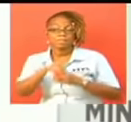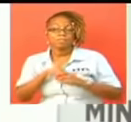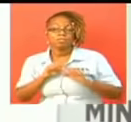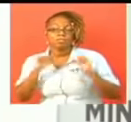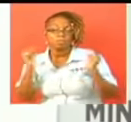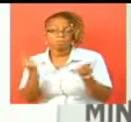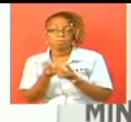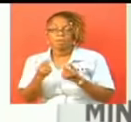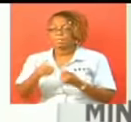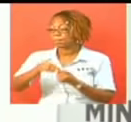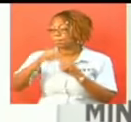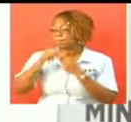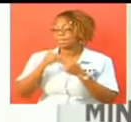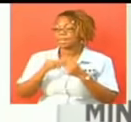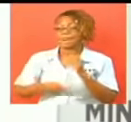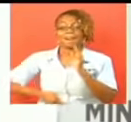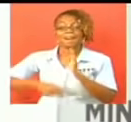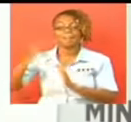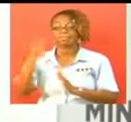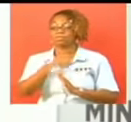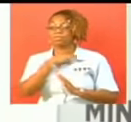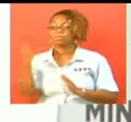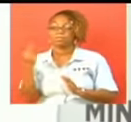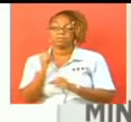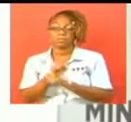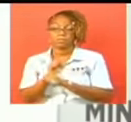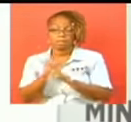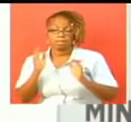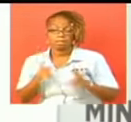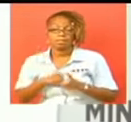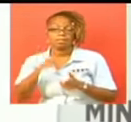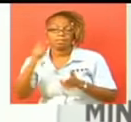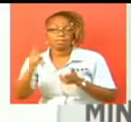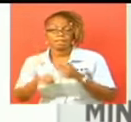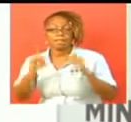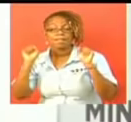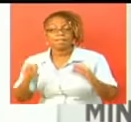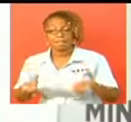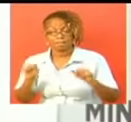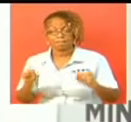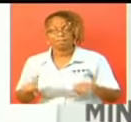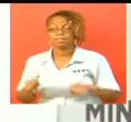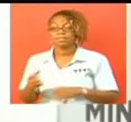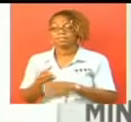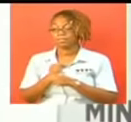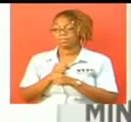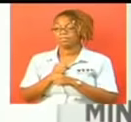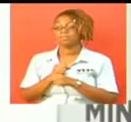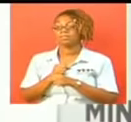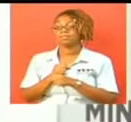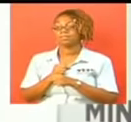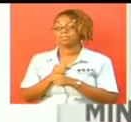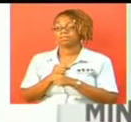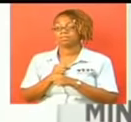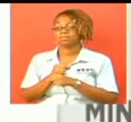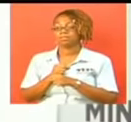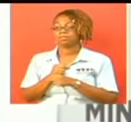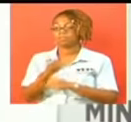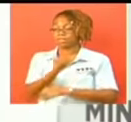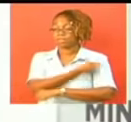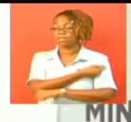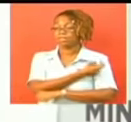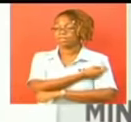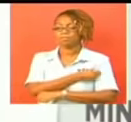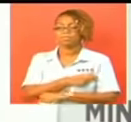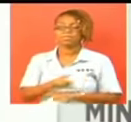with the Sinopharm vaccine. So just to be clear, we have not allowed the approval at this time for